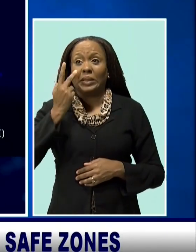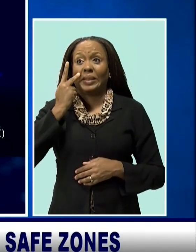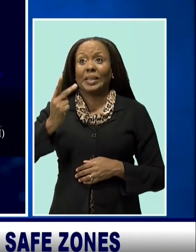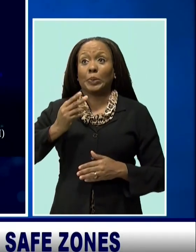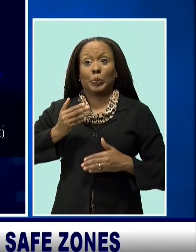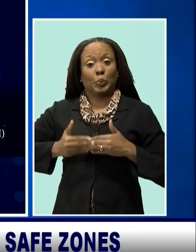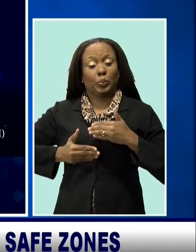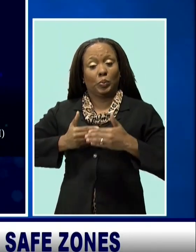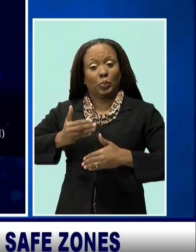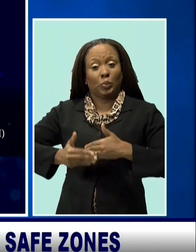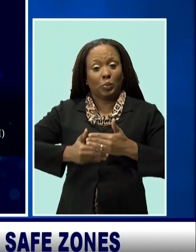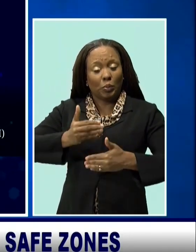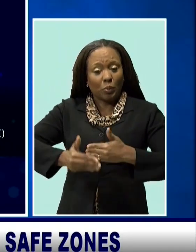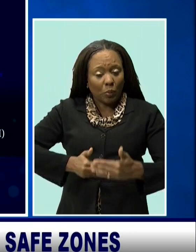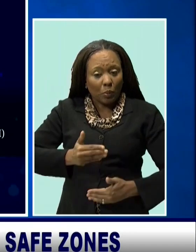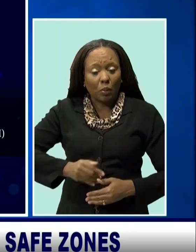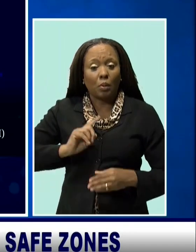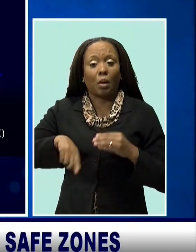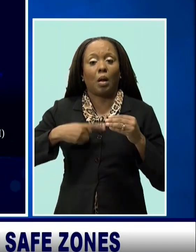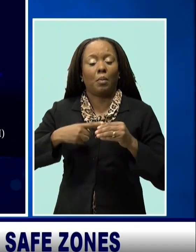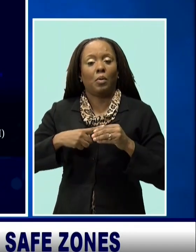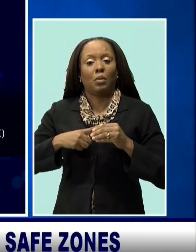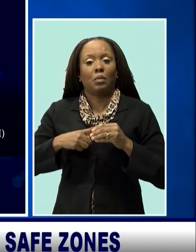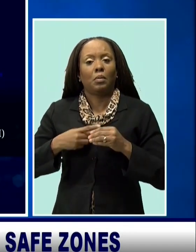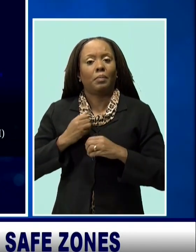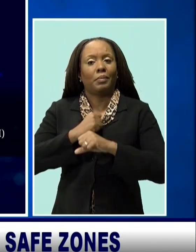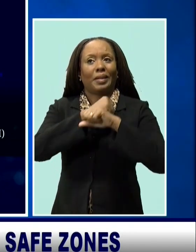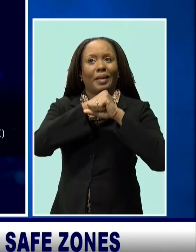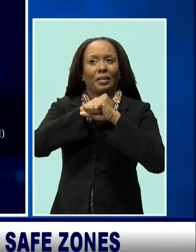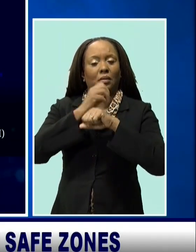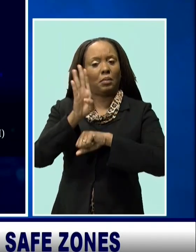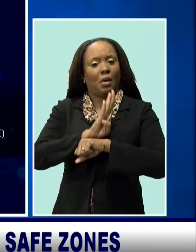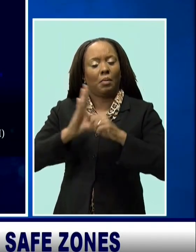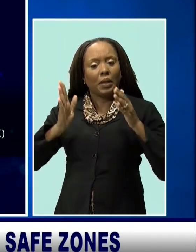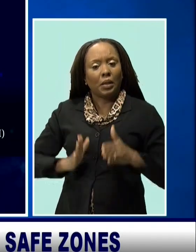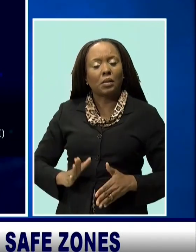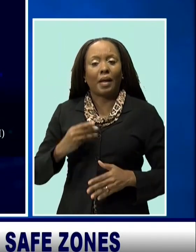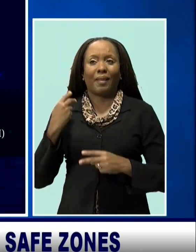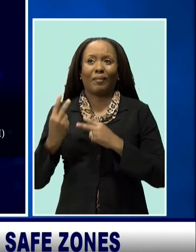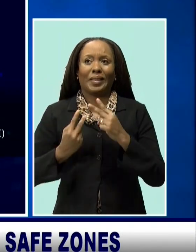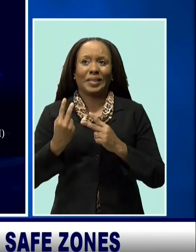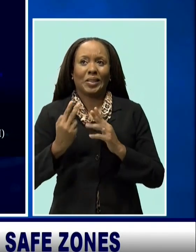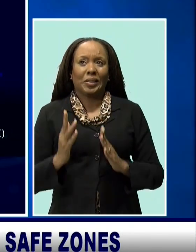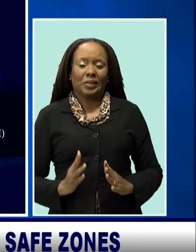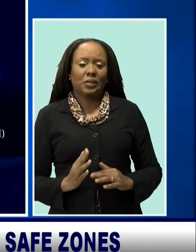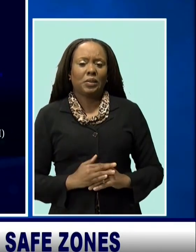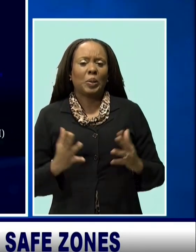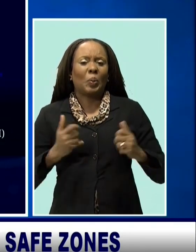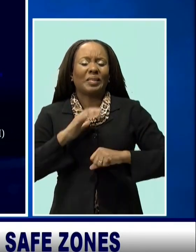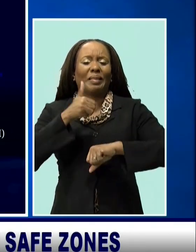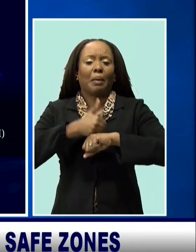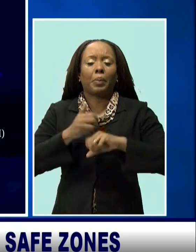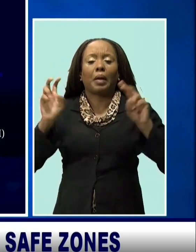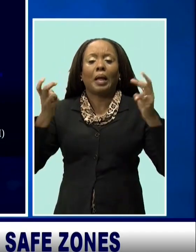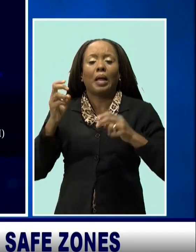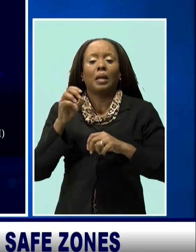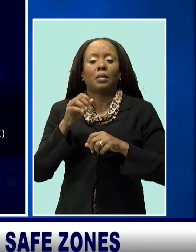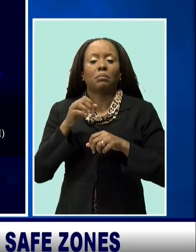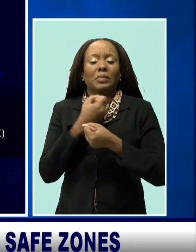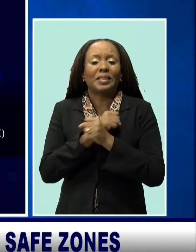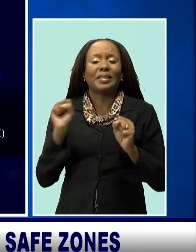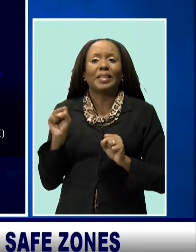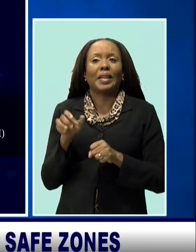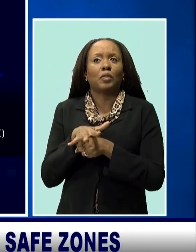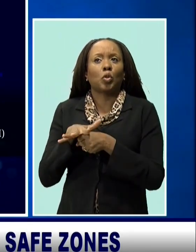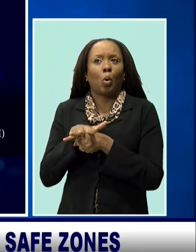towards safeguarding Barbadians and visitors alike with the creation of safe zones. However, we